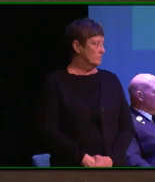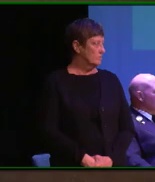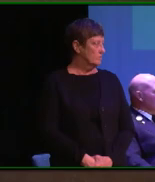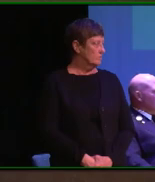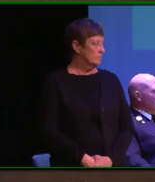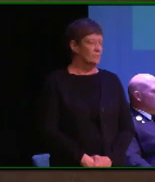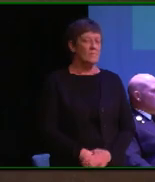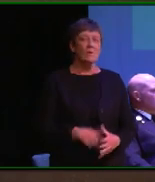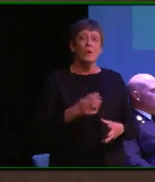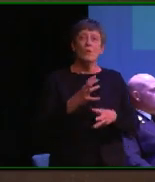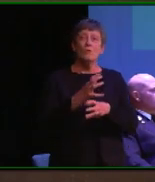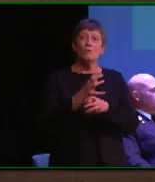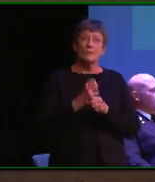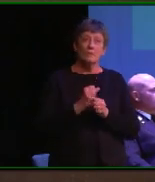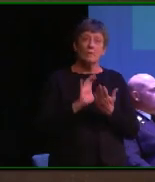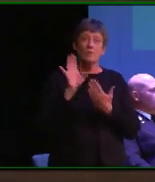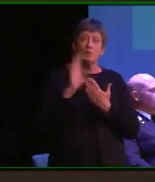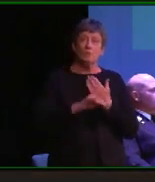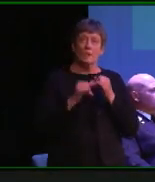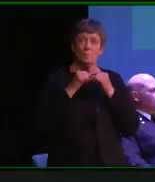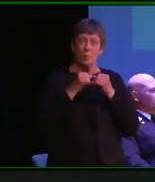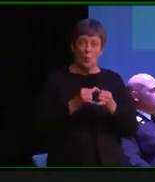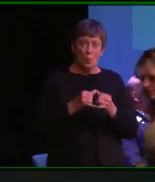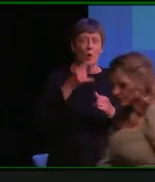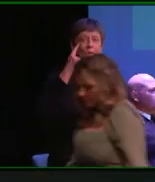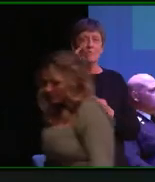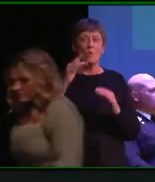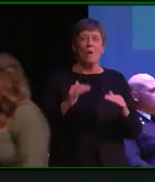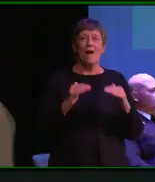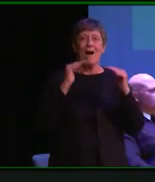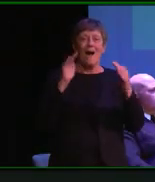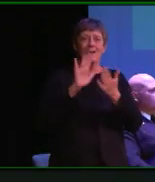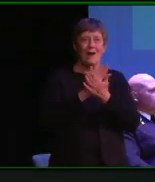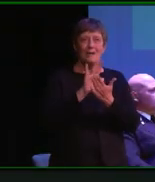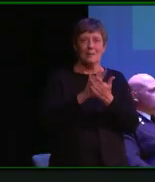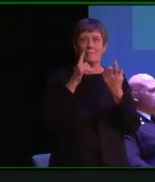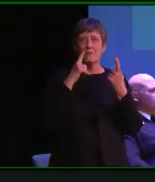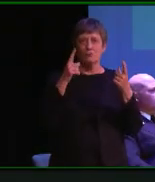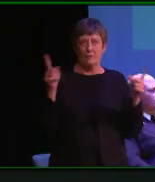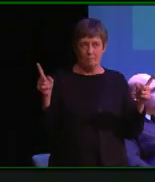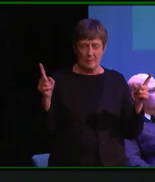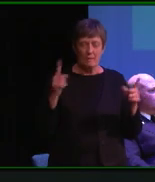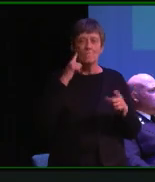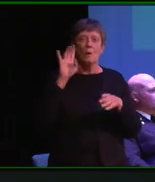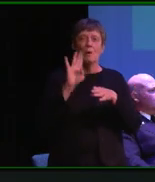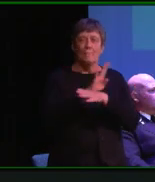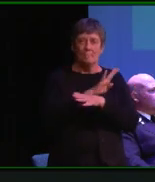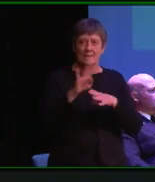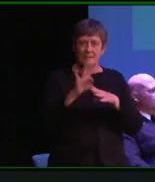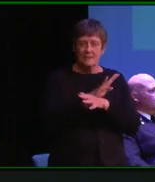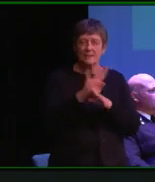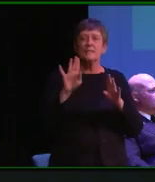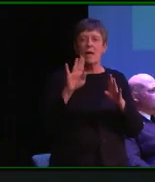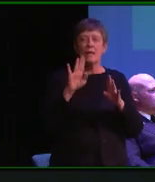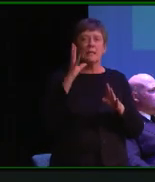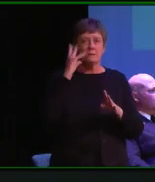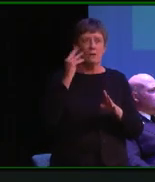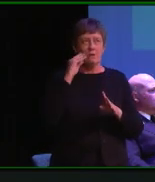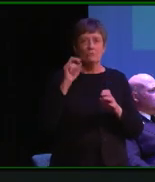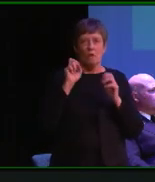The recipients of the Curriculum Award for High Academic Achievement for Business and Experiential Education